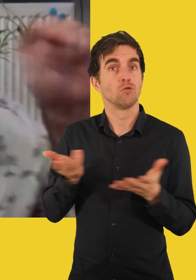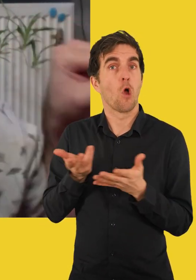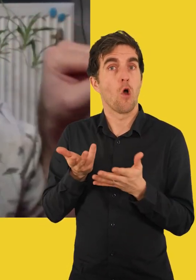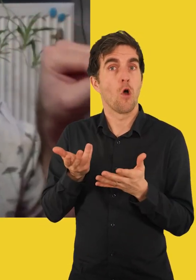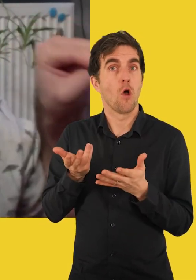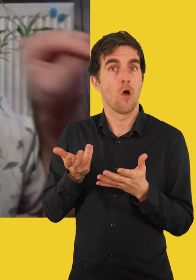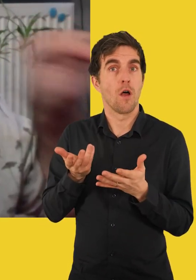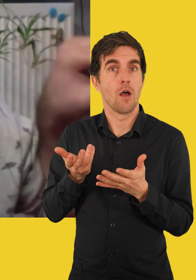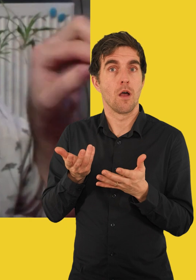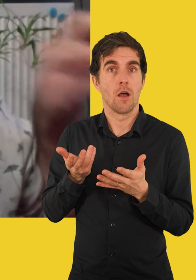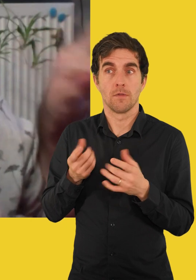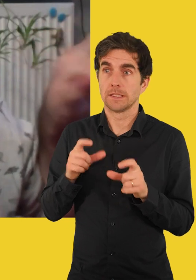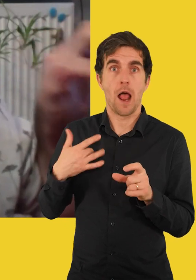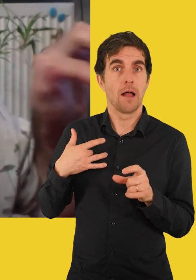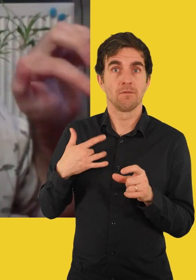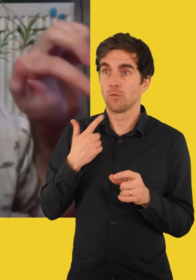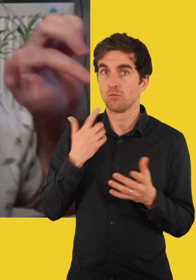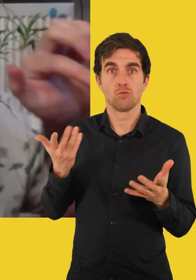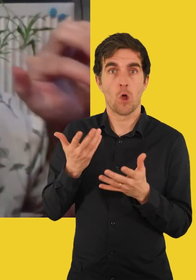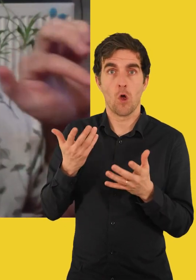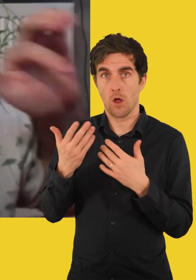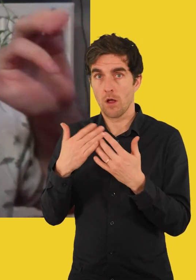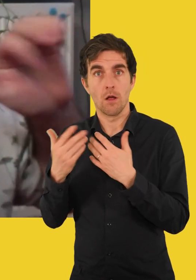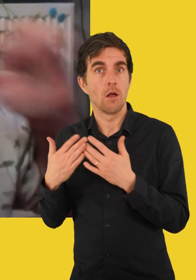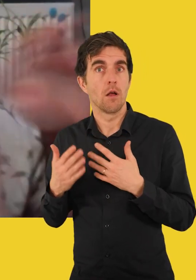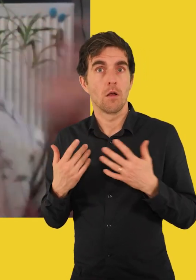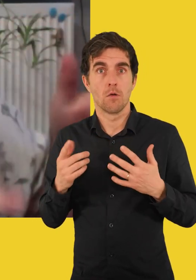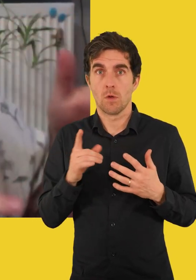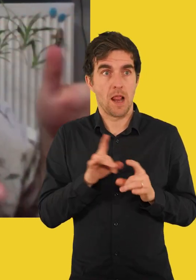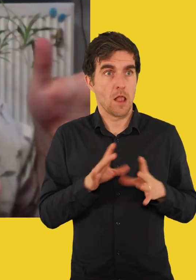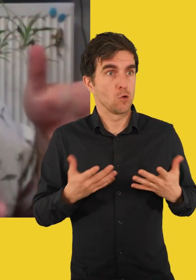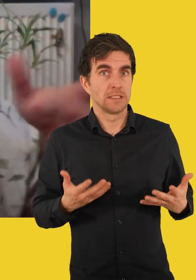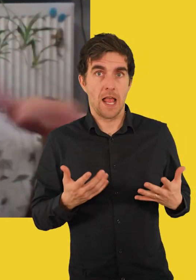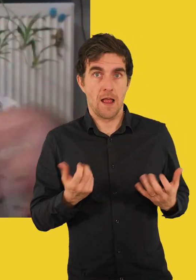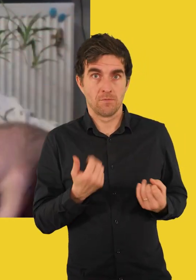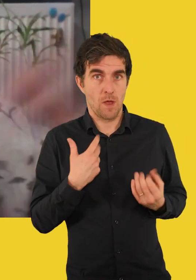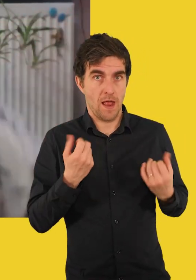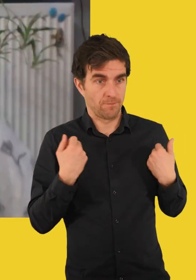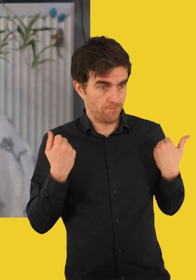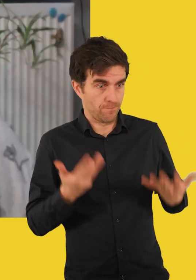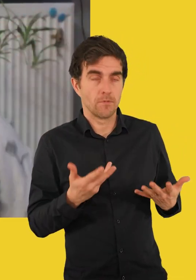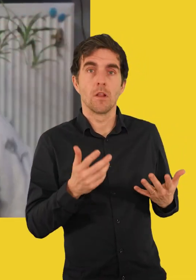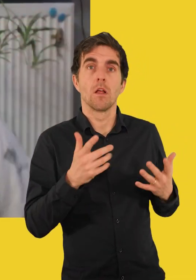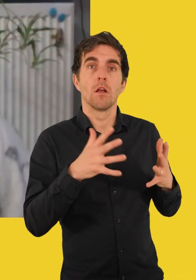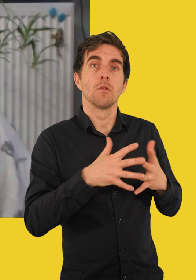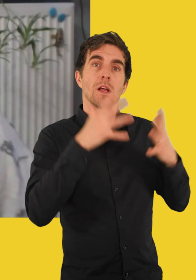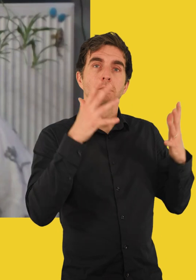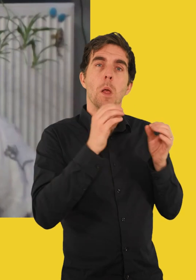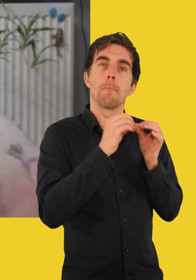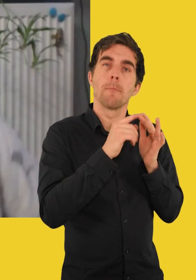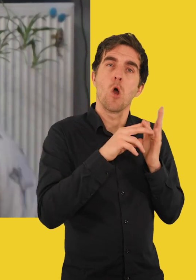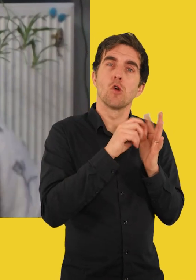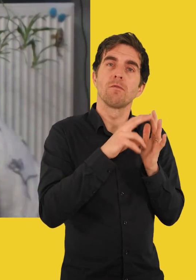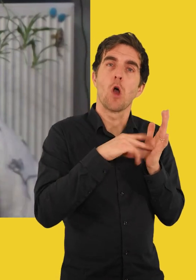talked to each other when they were alive, or where we could be today if there had been space for greater biodiversity